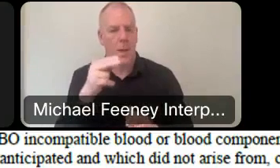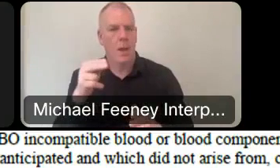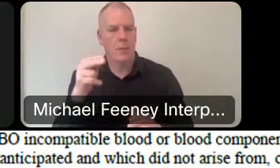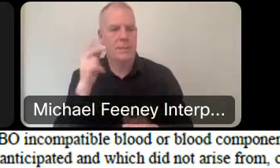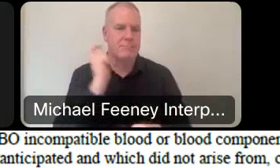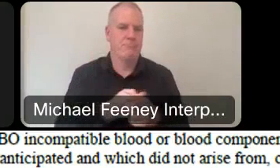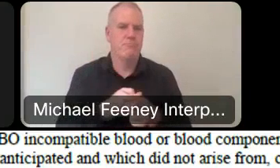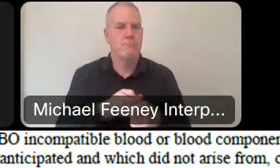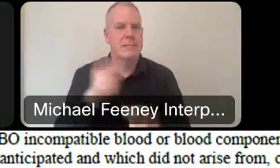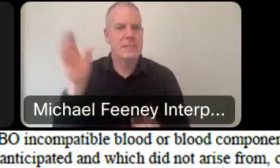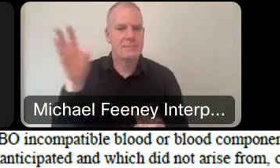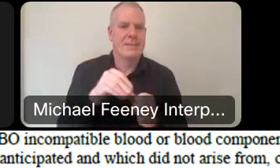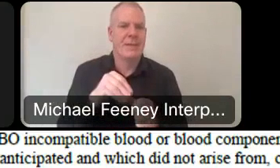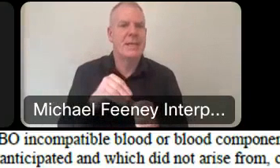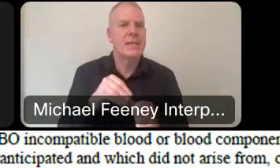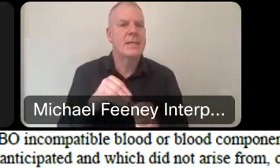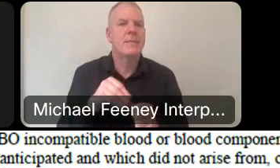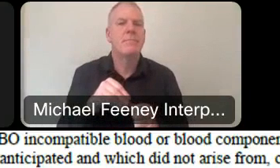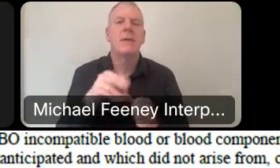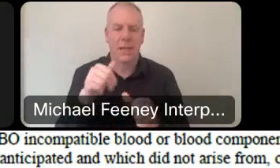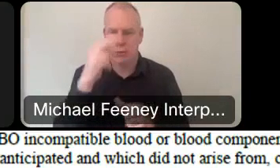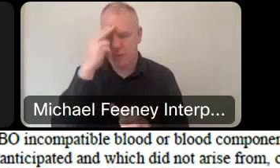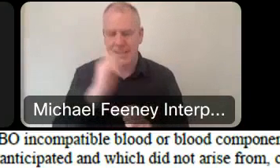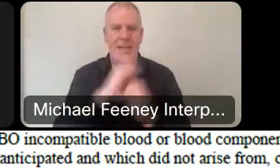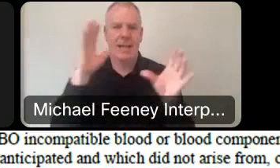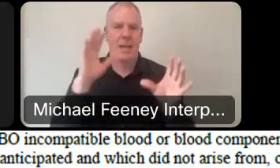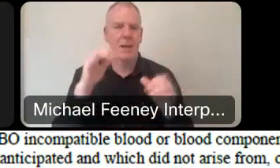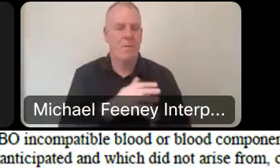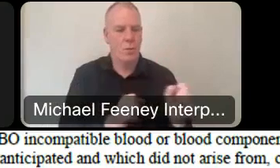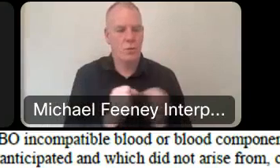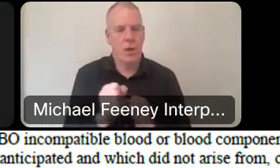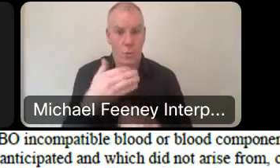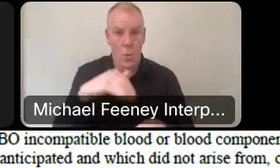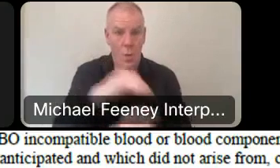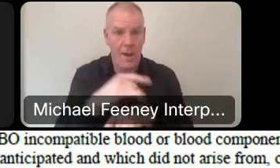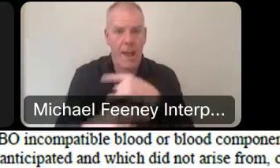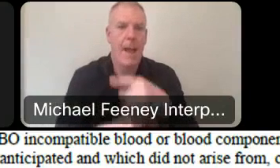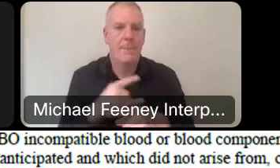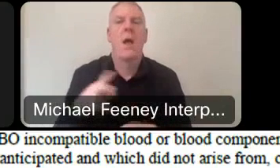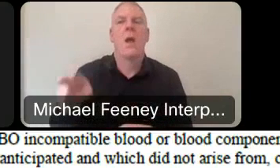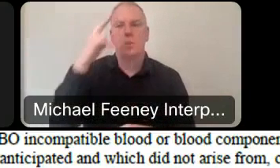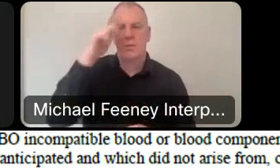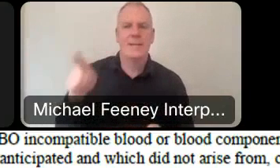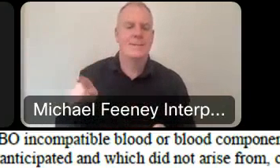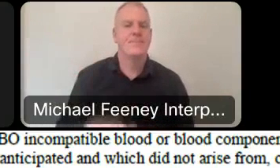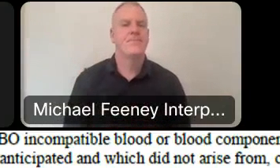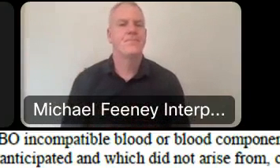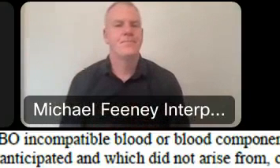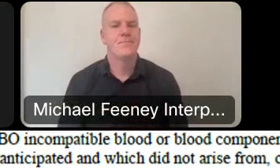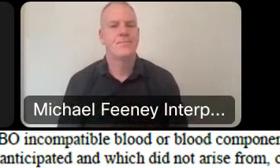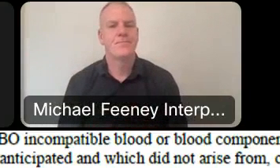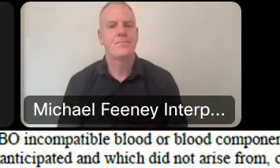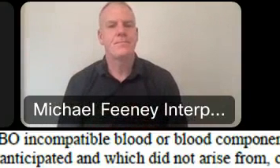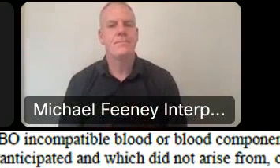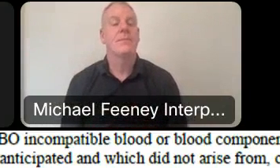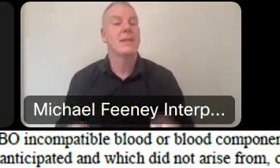and that will be more implementable, I suppose, for services to apply. And then also